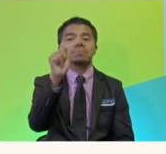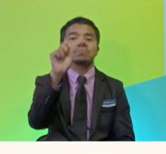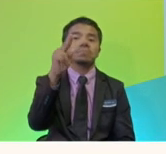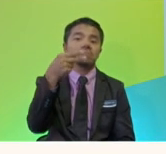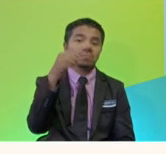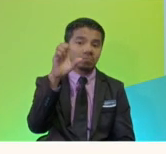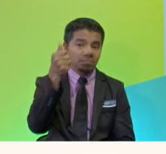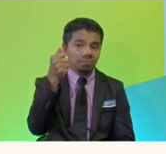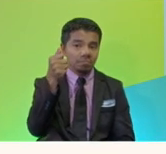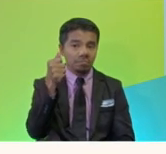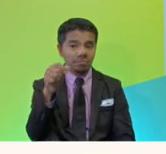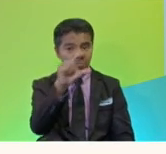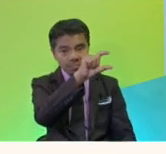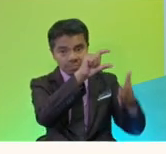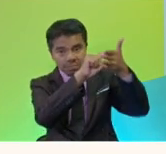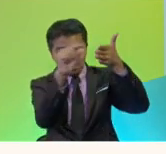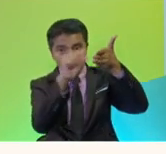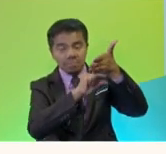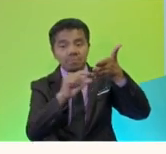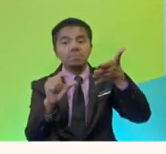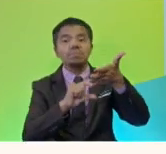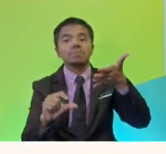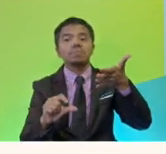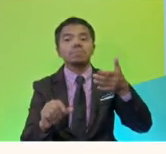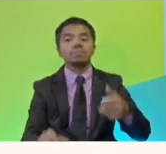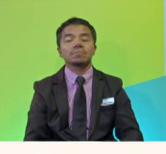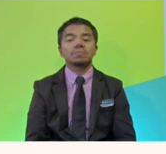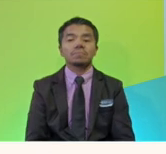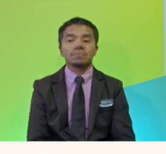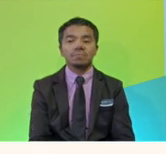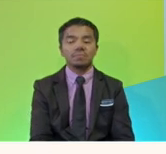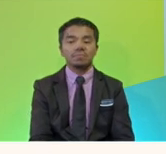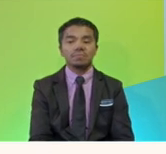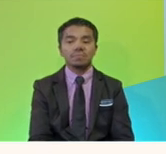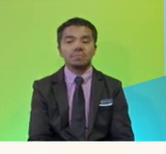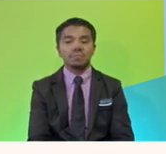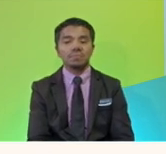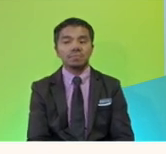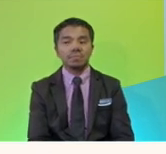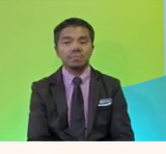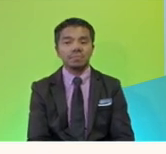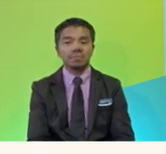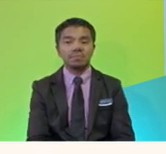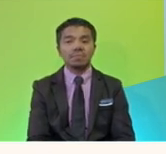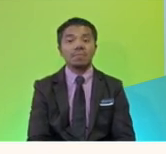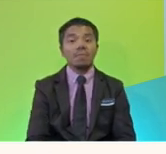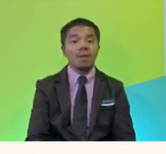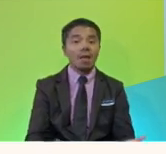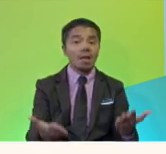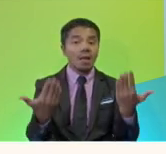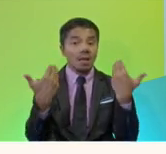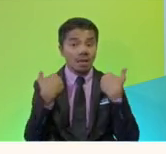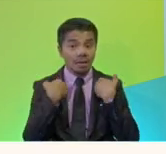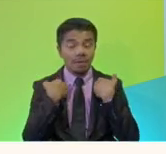I would also enjoy horseback riding and skiing, but, you see there, the word but. But those sports